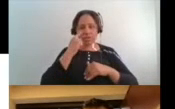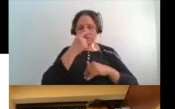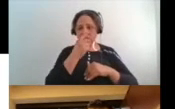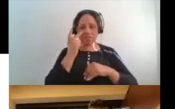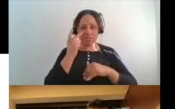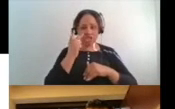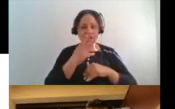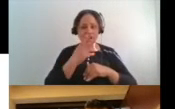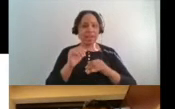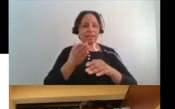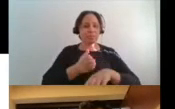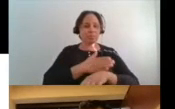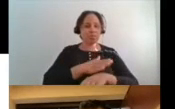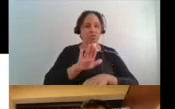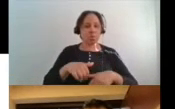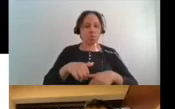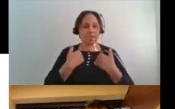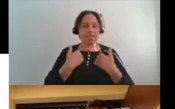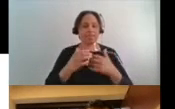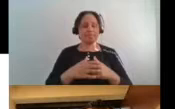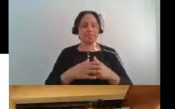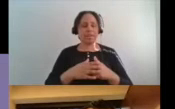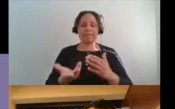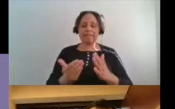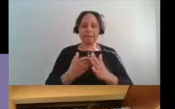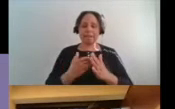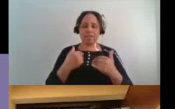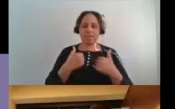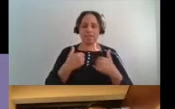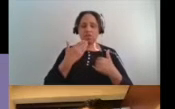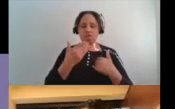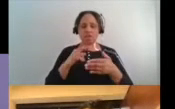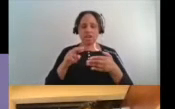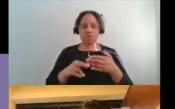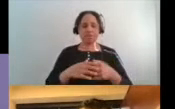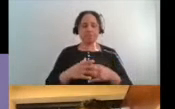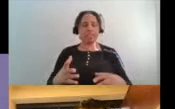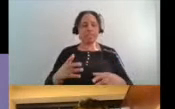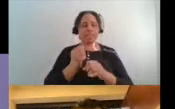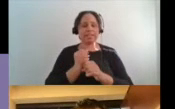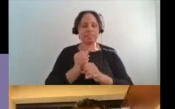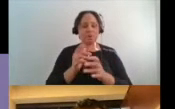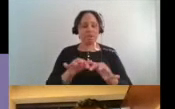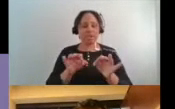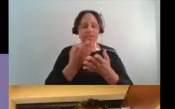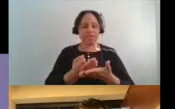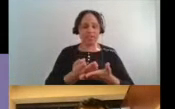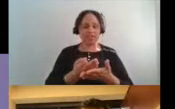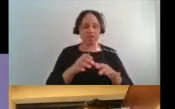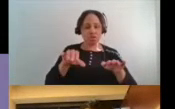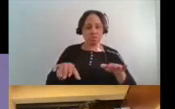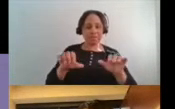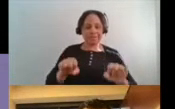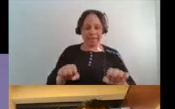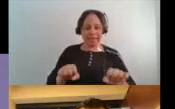have really good outcomes. So in summary, key facts: transplantation is life-saving, okay?